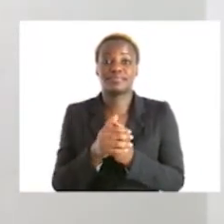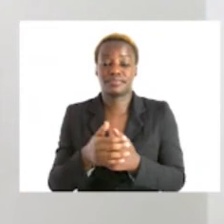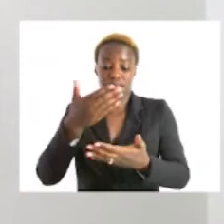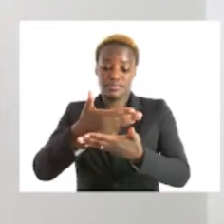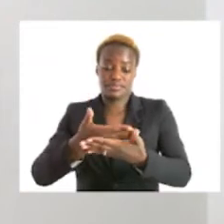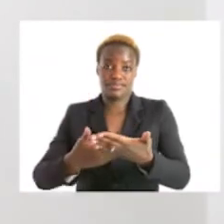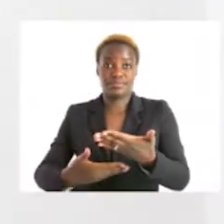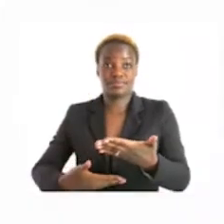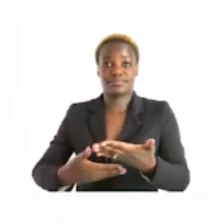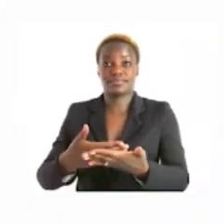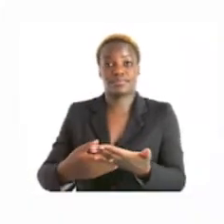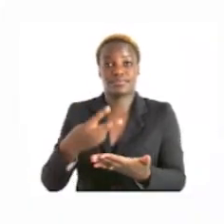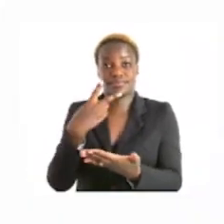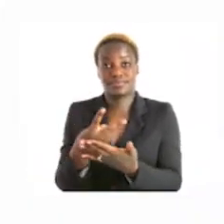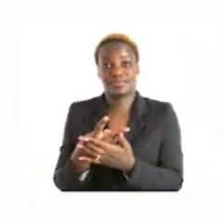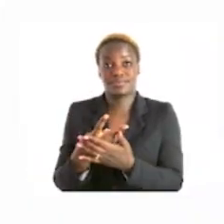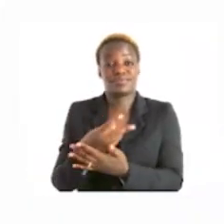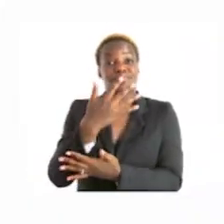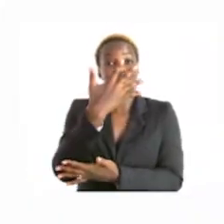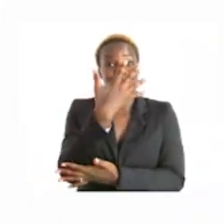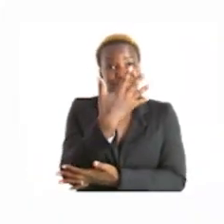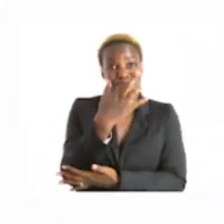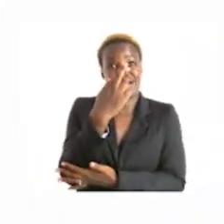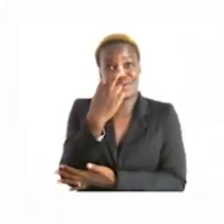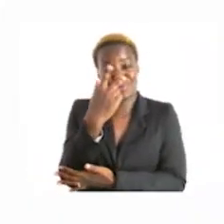can see you have a $5,